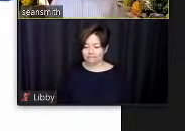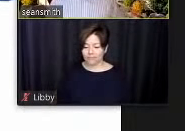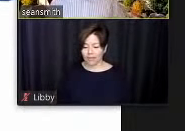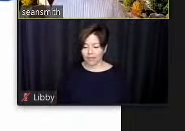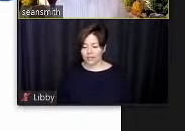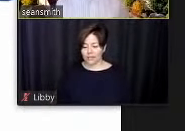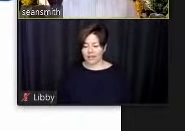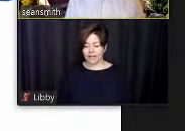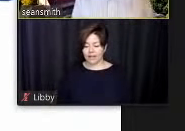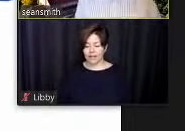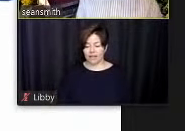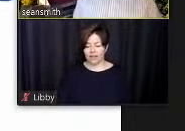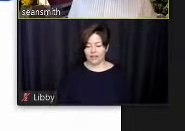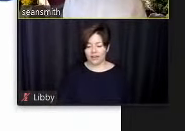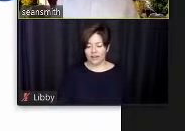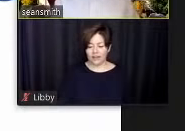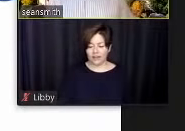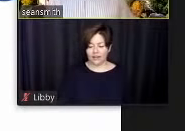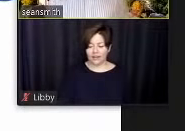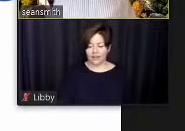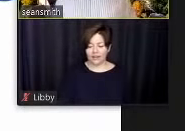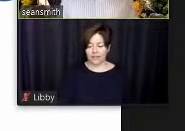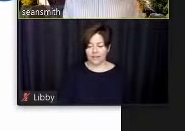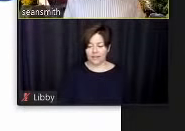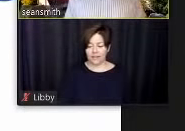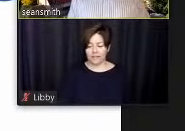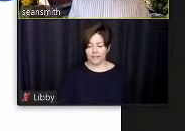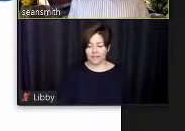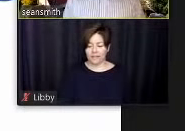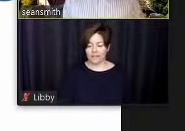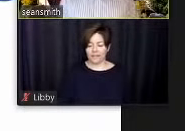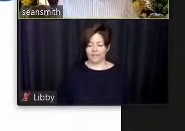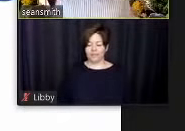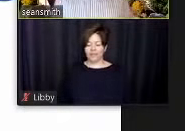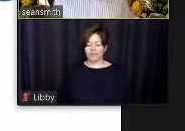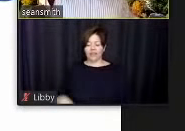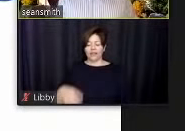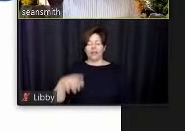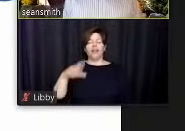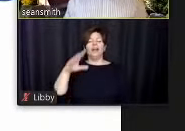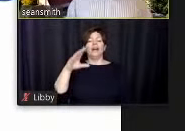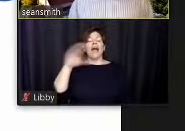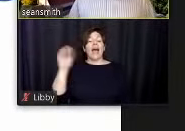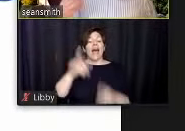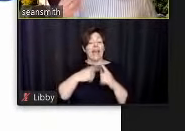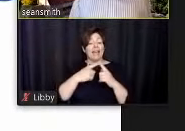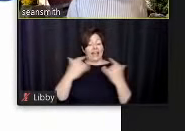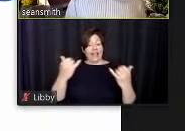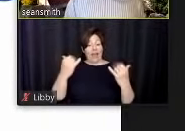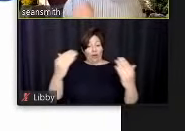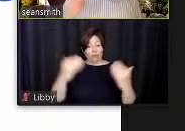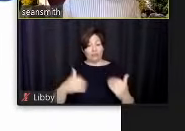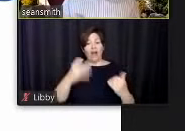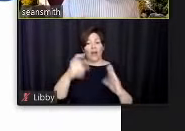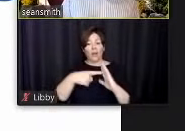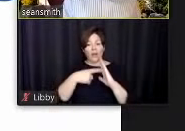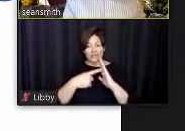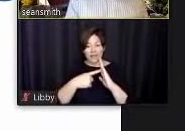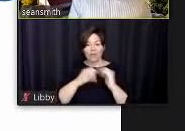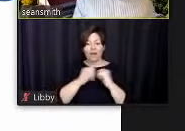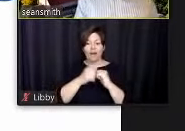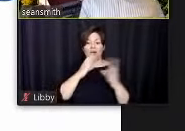and then allow David to jump in with an example of how I plan and